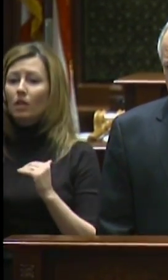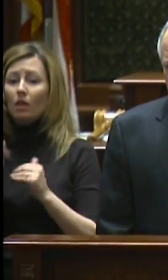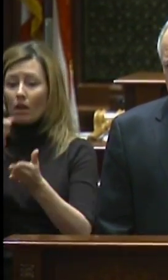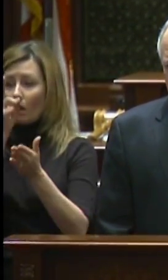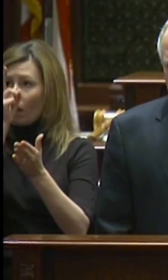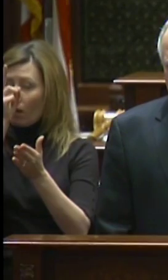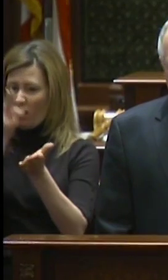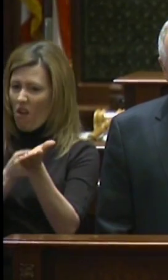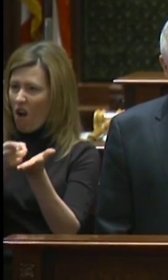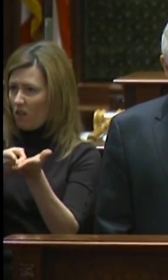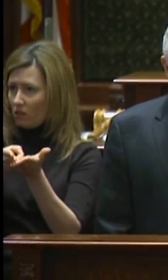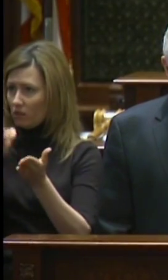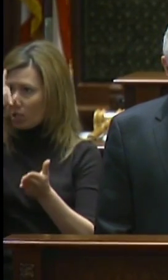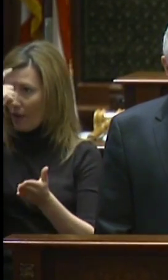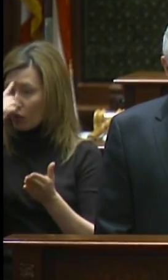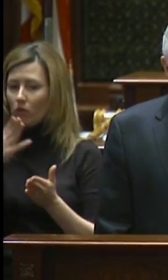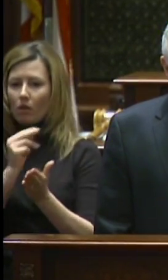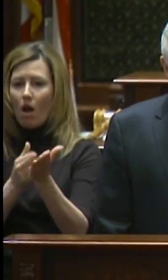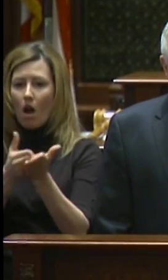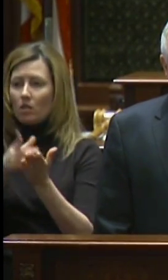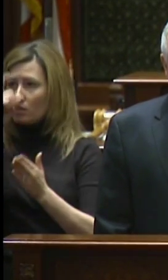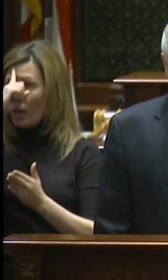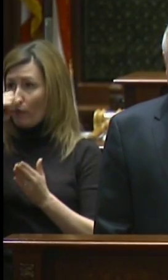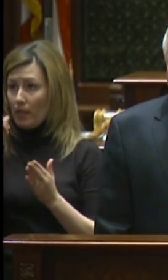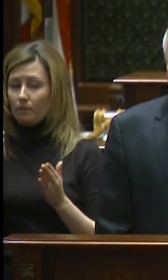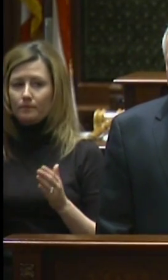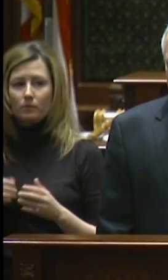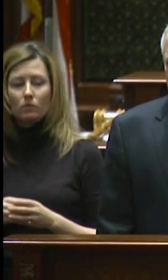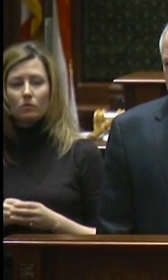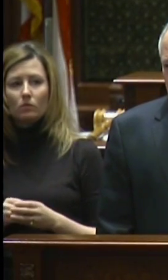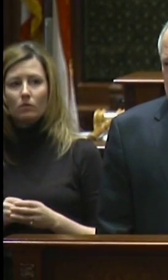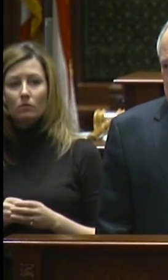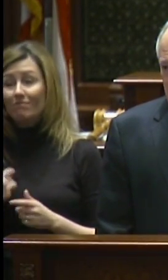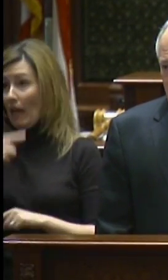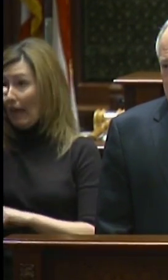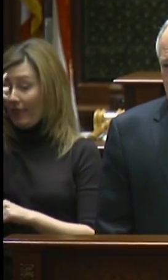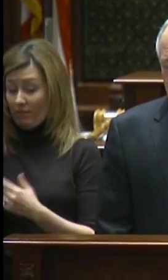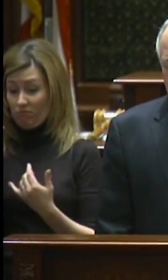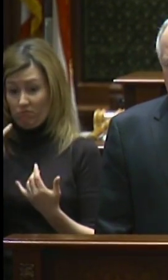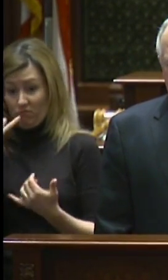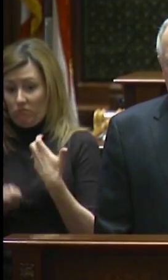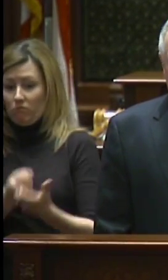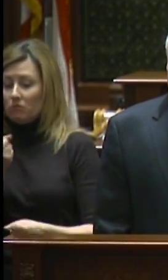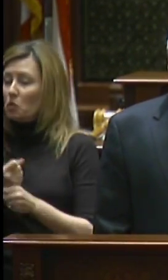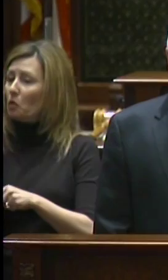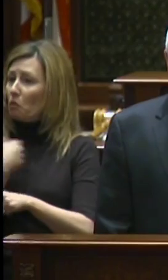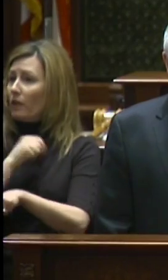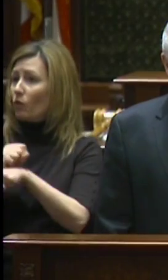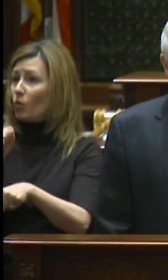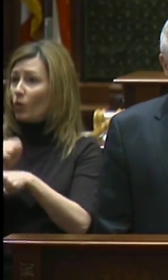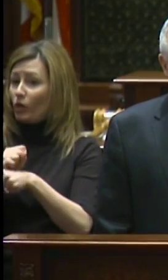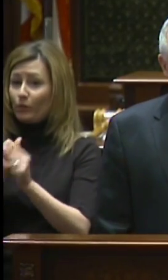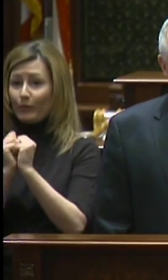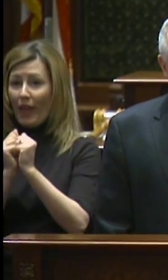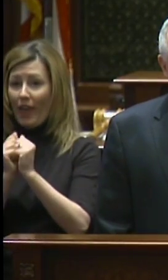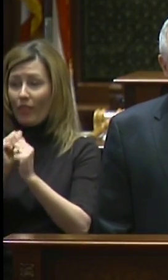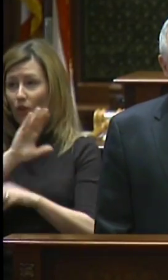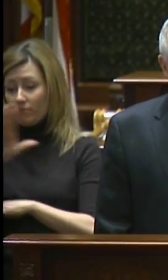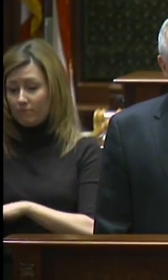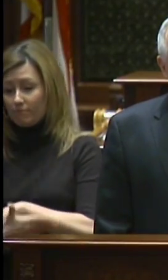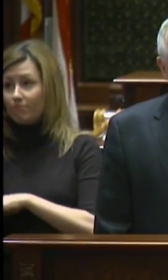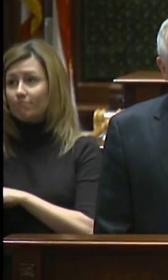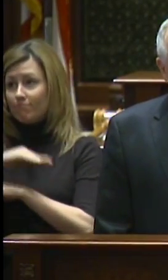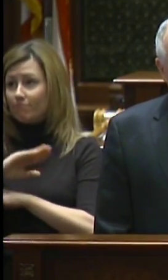honest governor and an honest government. And I think in the past year, we've worked together night and day, in some